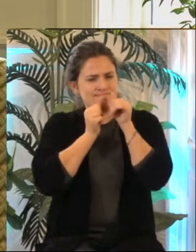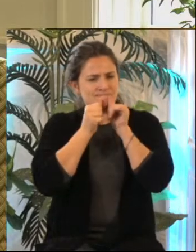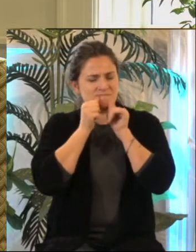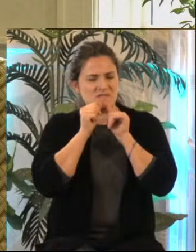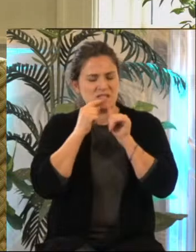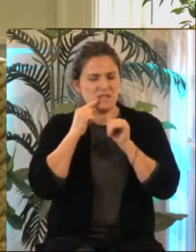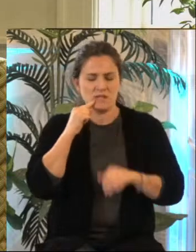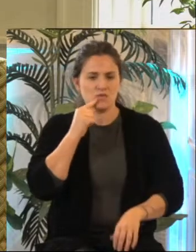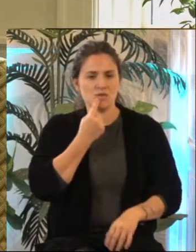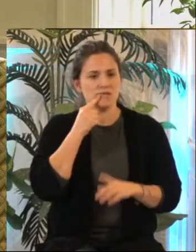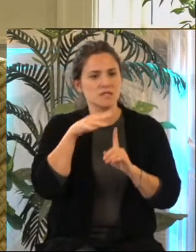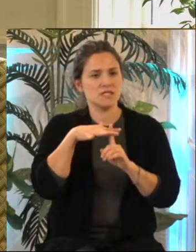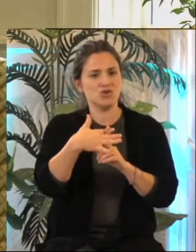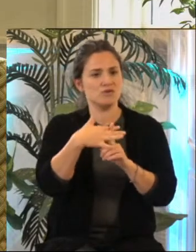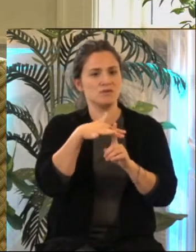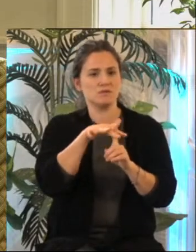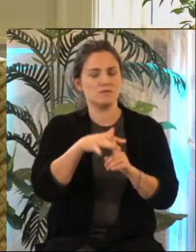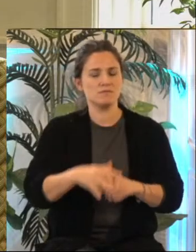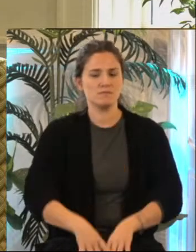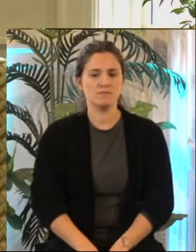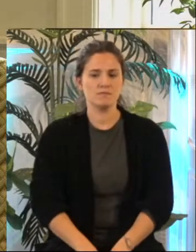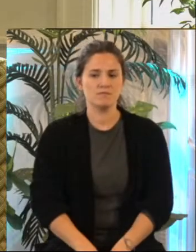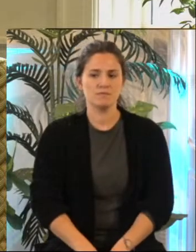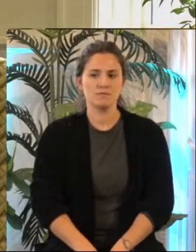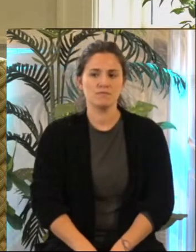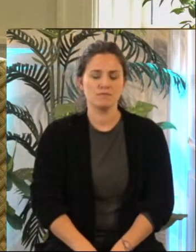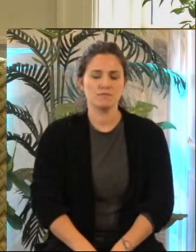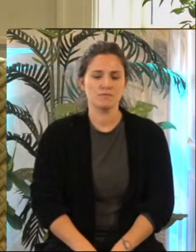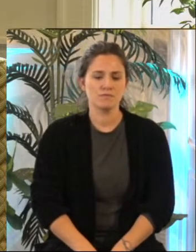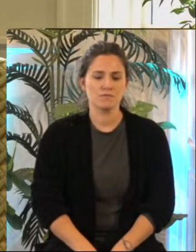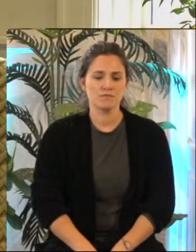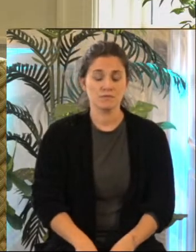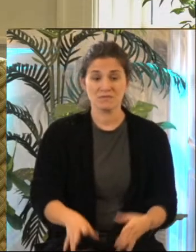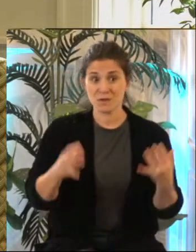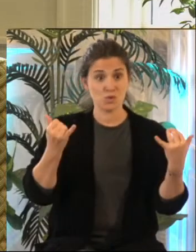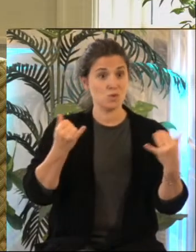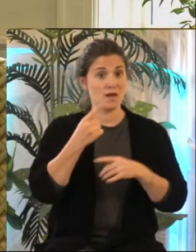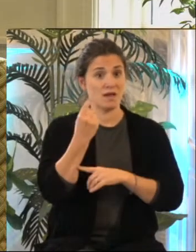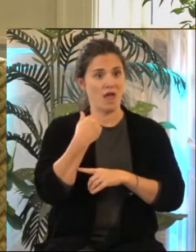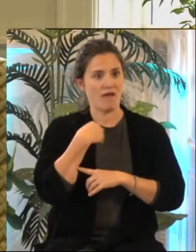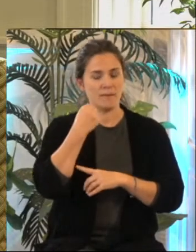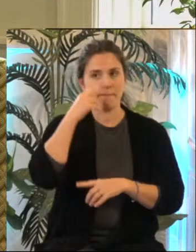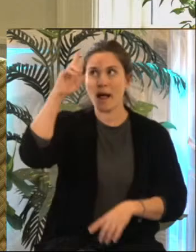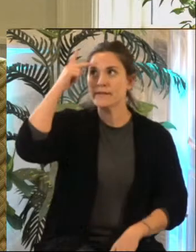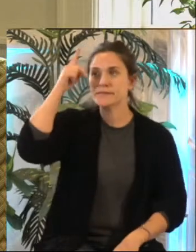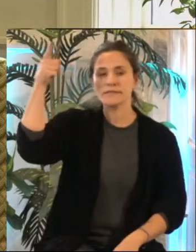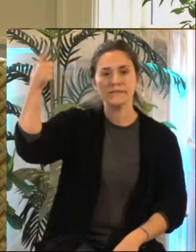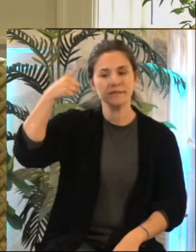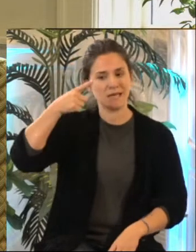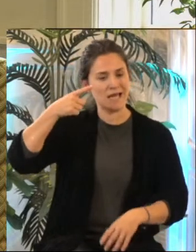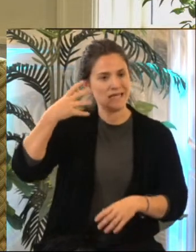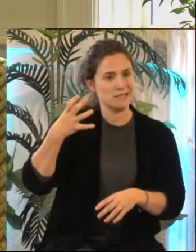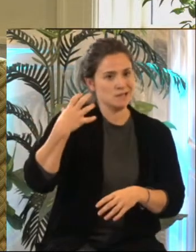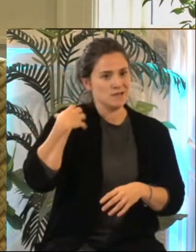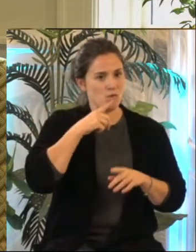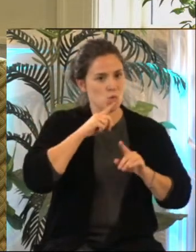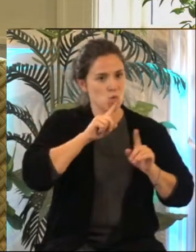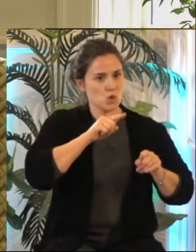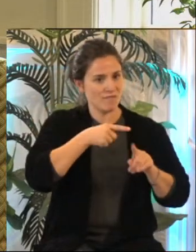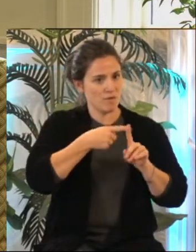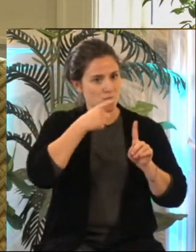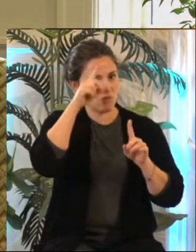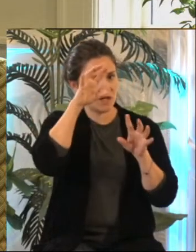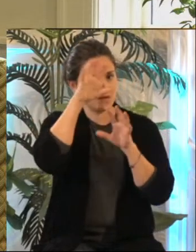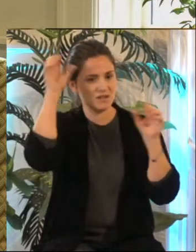times. Today, there are policies and executive orders that are trying to strip transgender Americans of